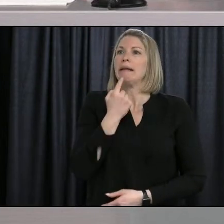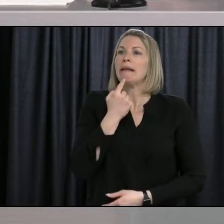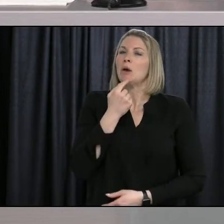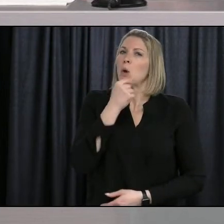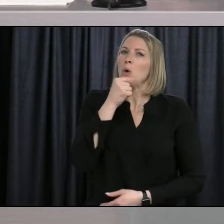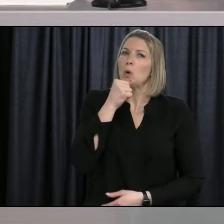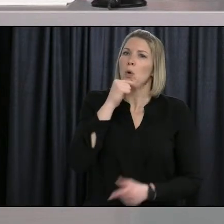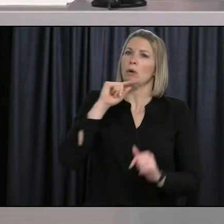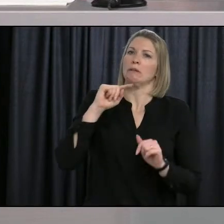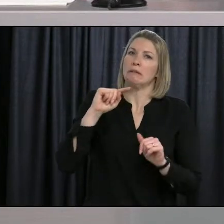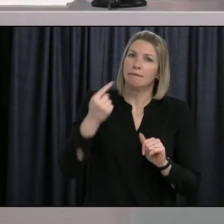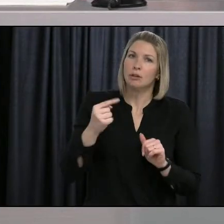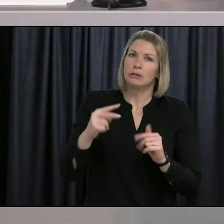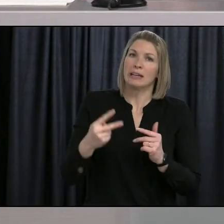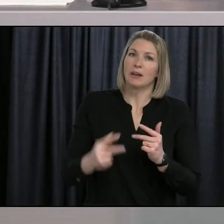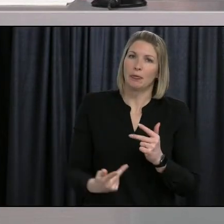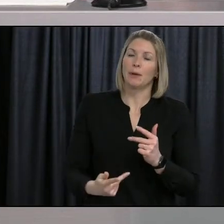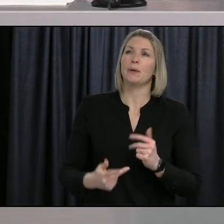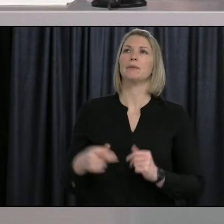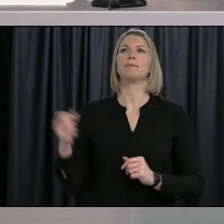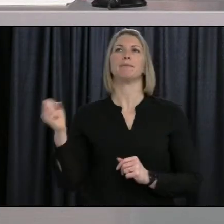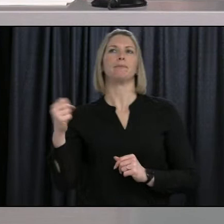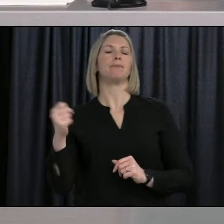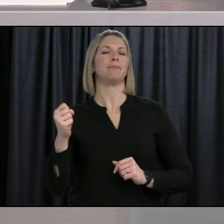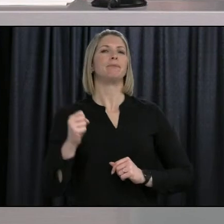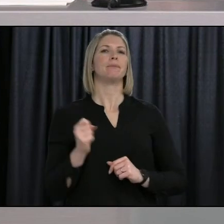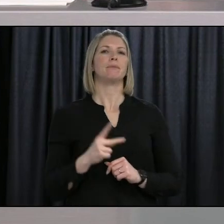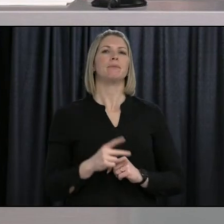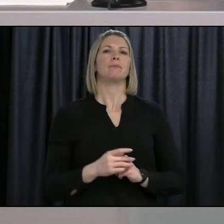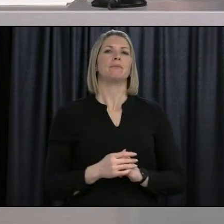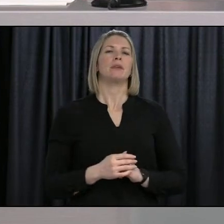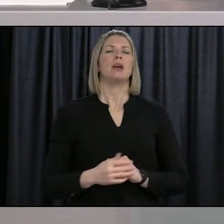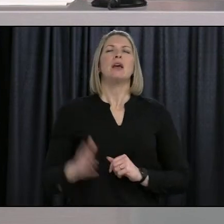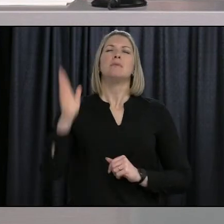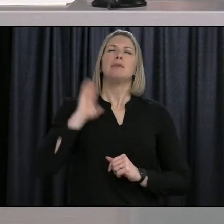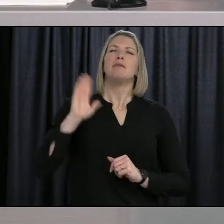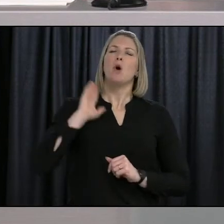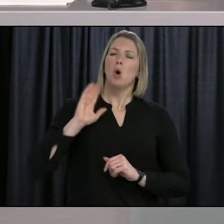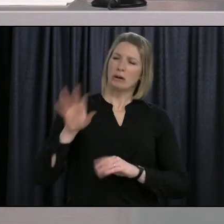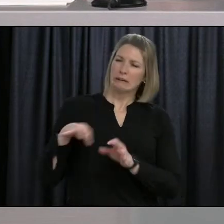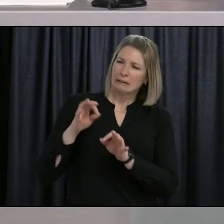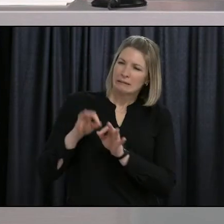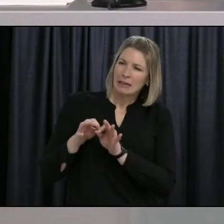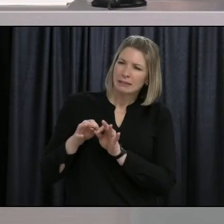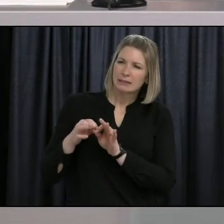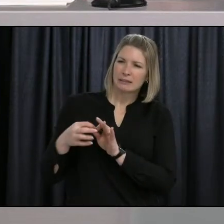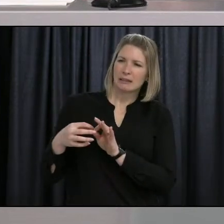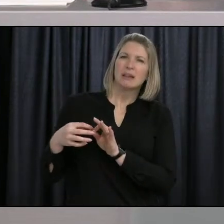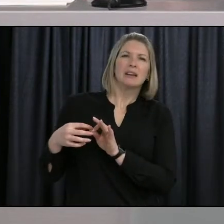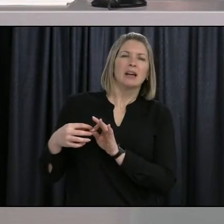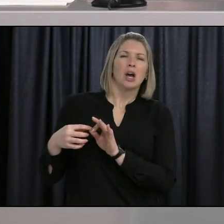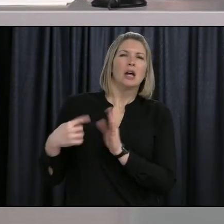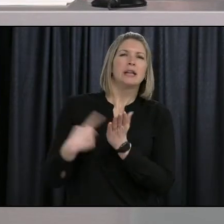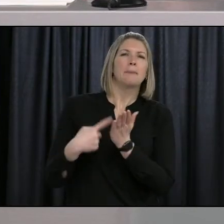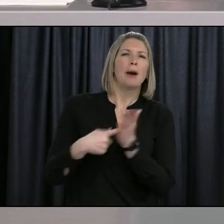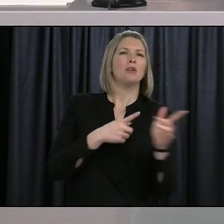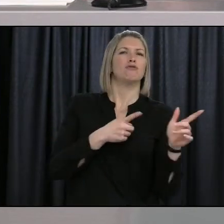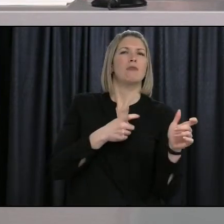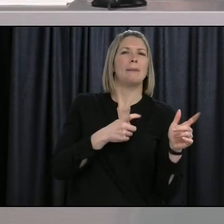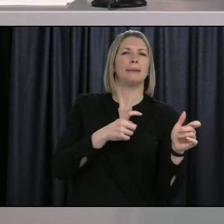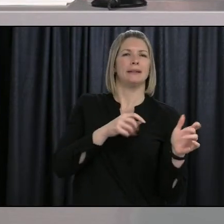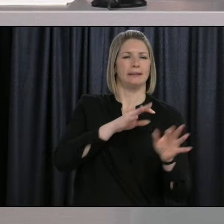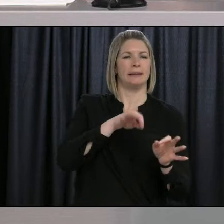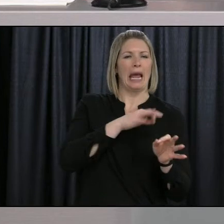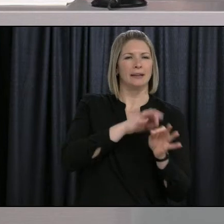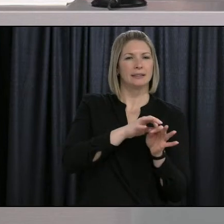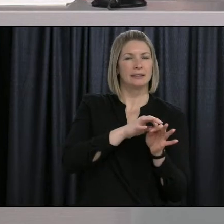we weren't going to rely on it at our borders because of the rate for false negatives and false positives. But here we are using it now in terms of we need to